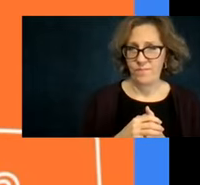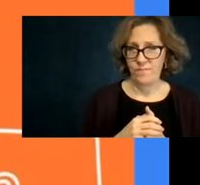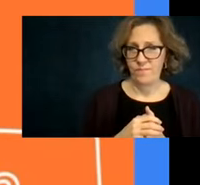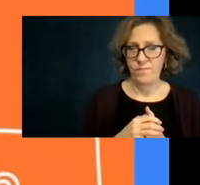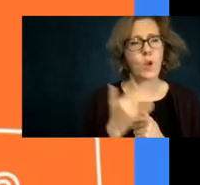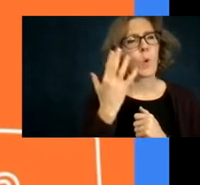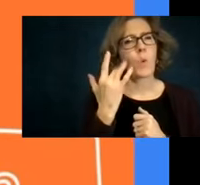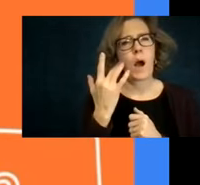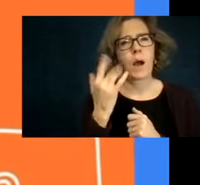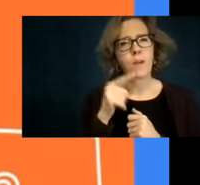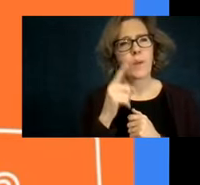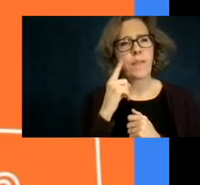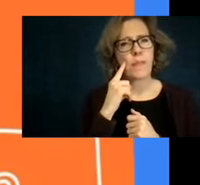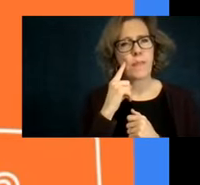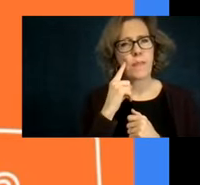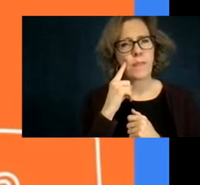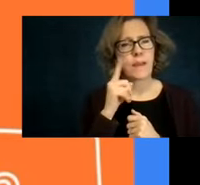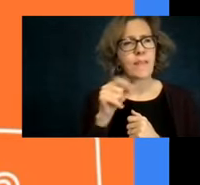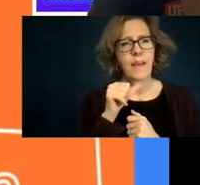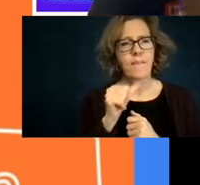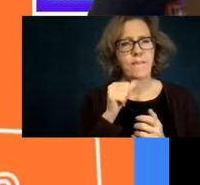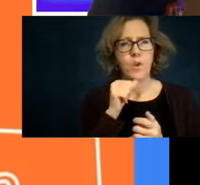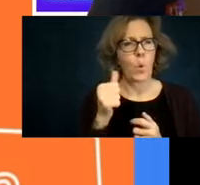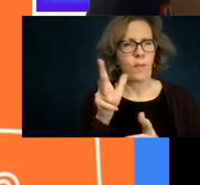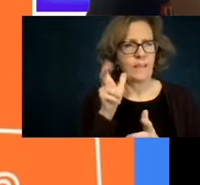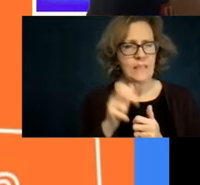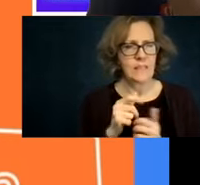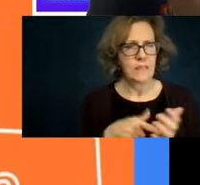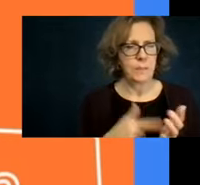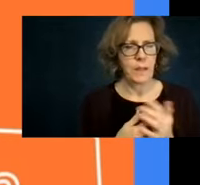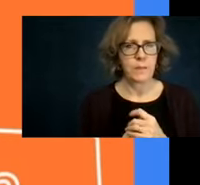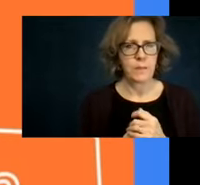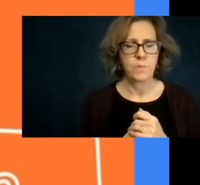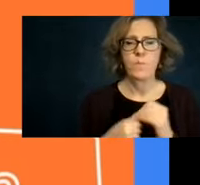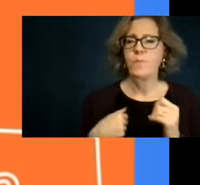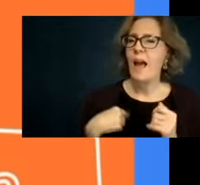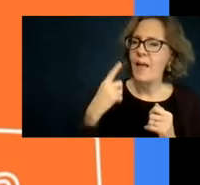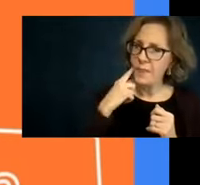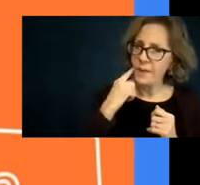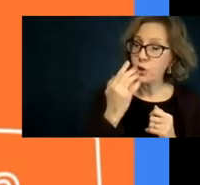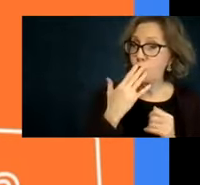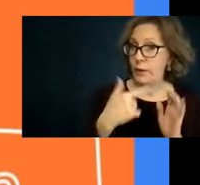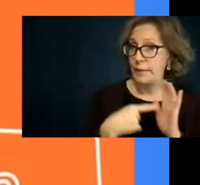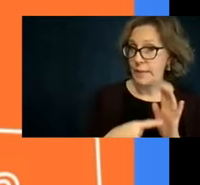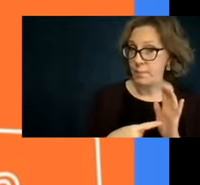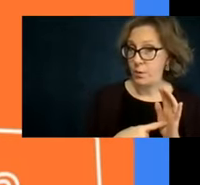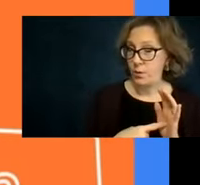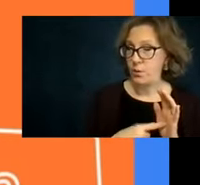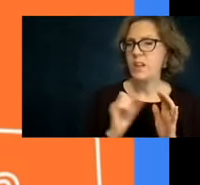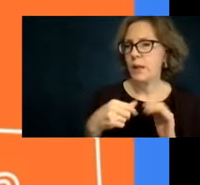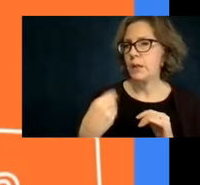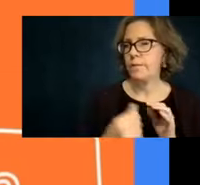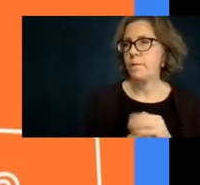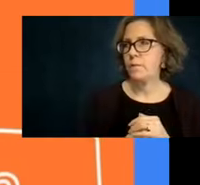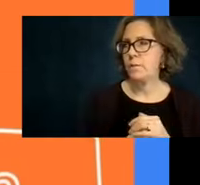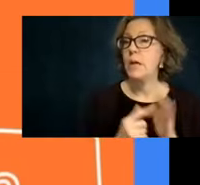Why do you think case managers fail to listen sometimes? I think a good example I could give is that